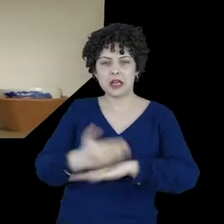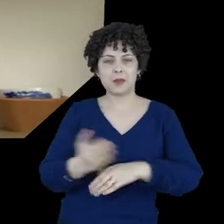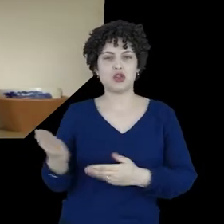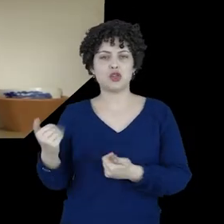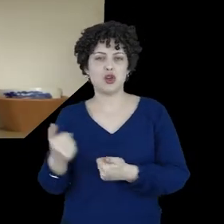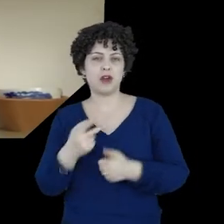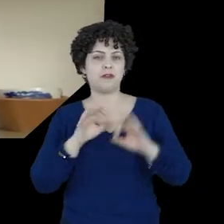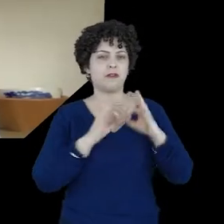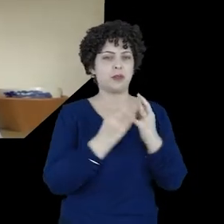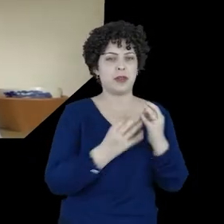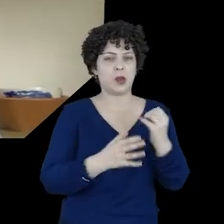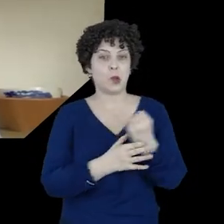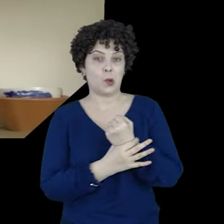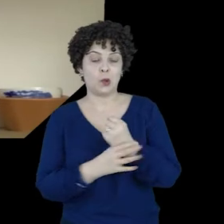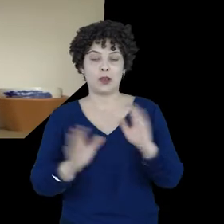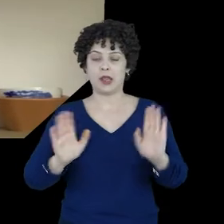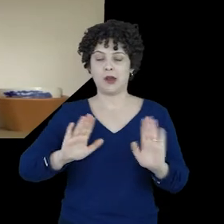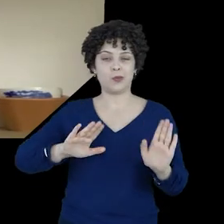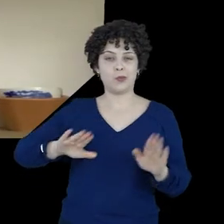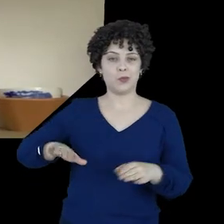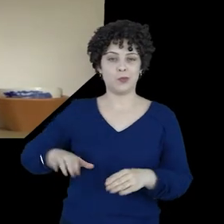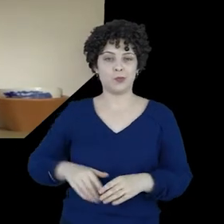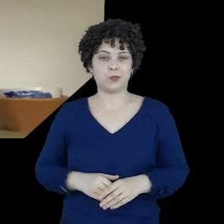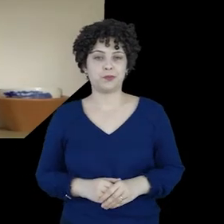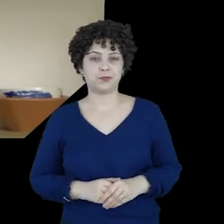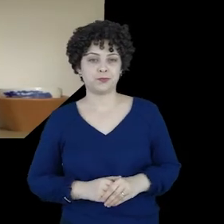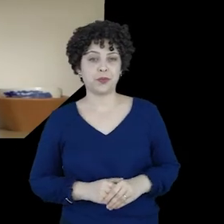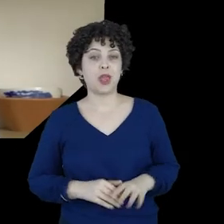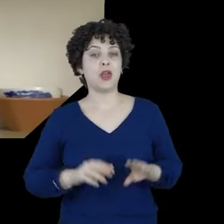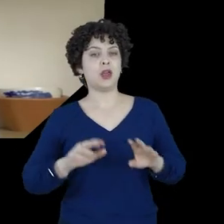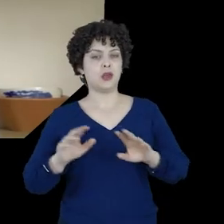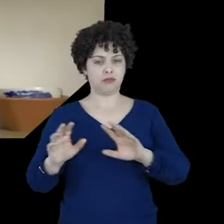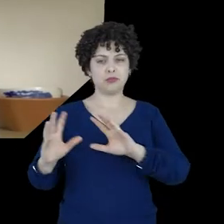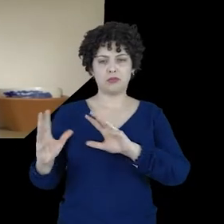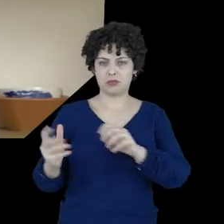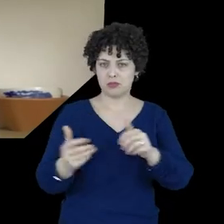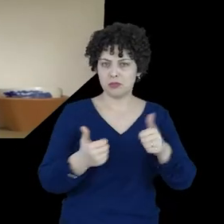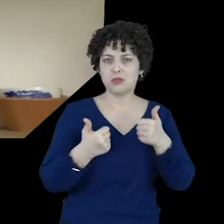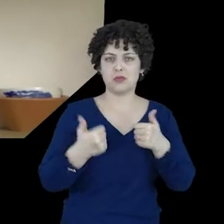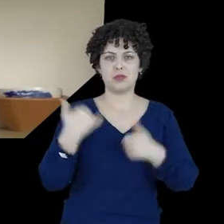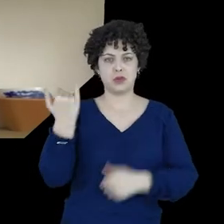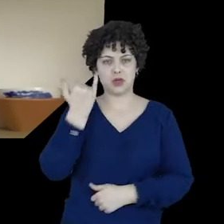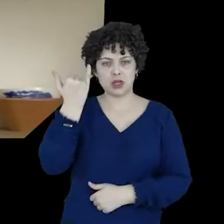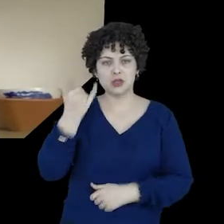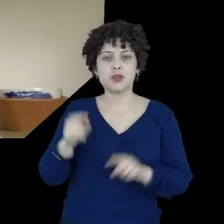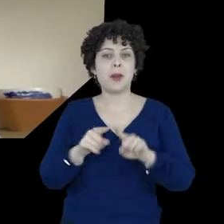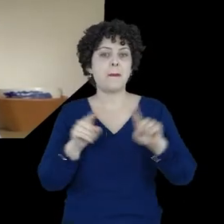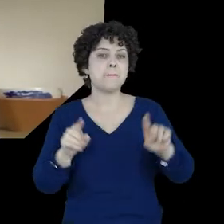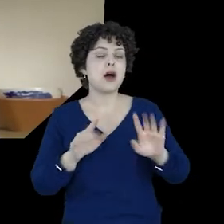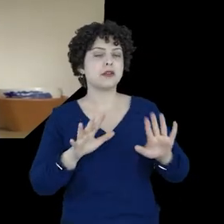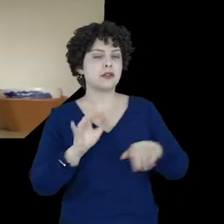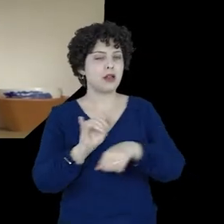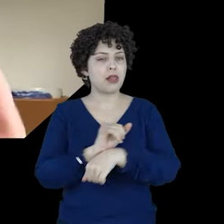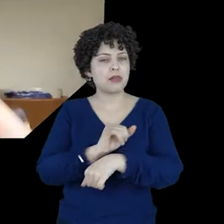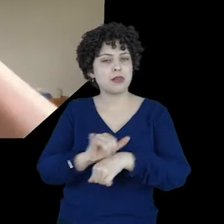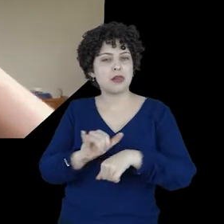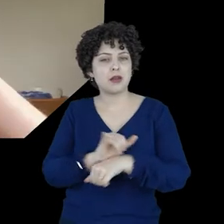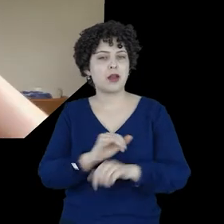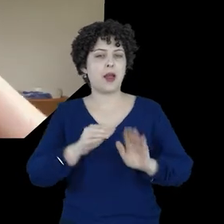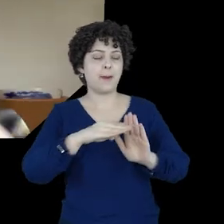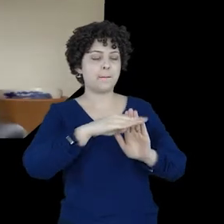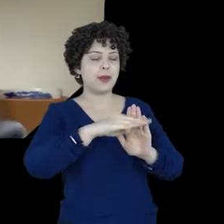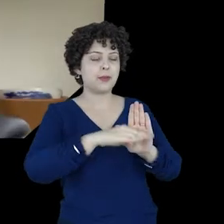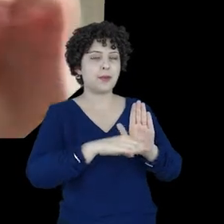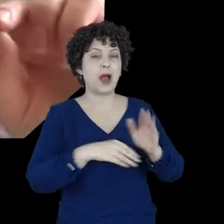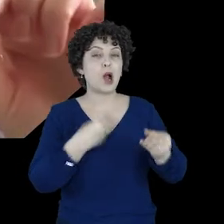people or their parents to keep themselves safe in the digital world. All of those are really important things. But if you look at a pathways of intervention,